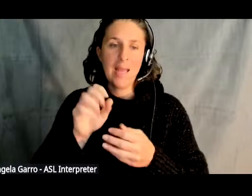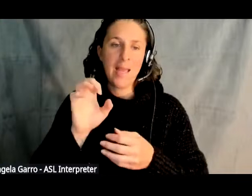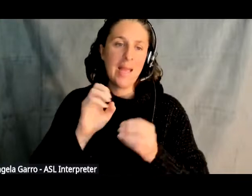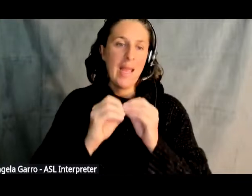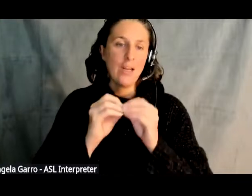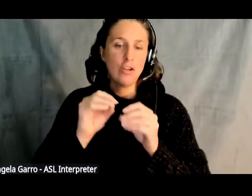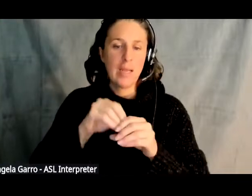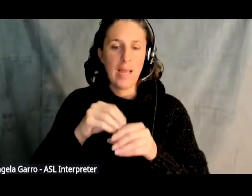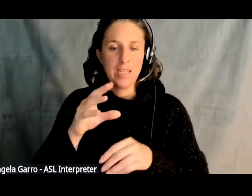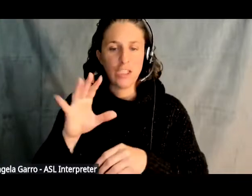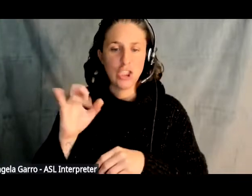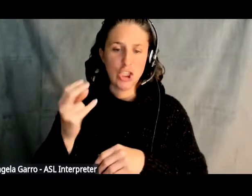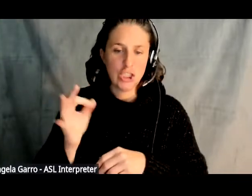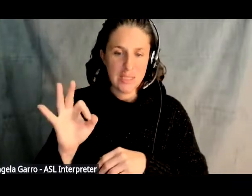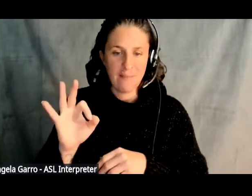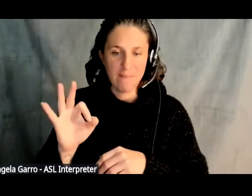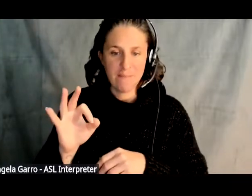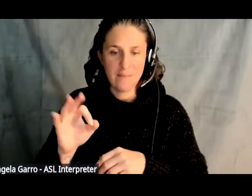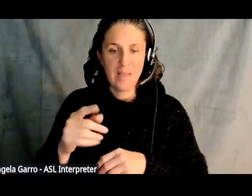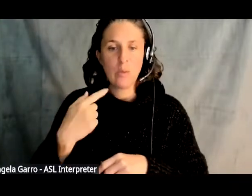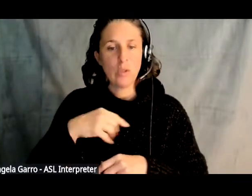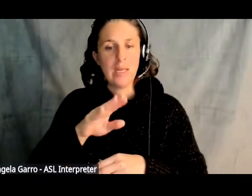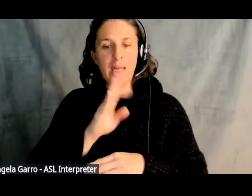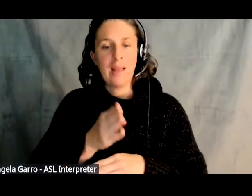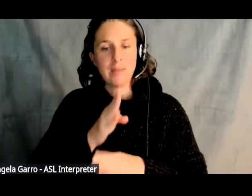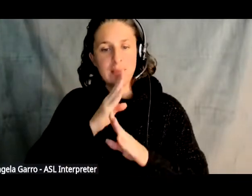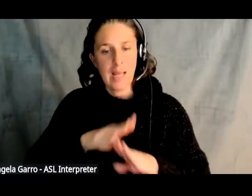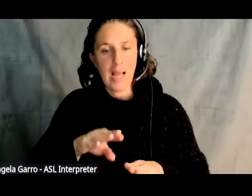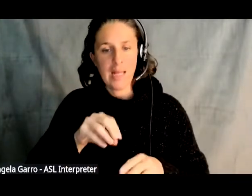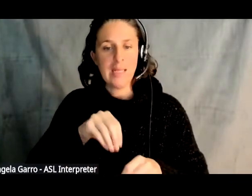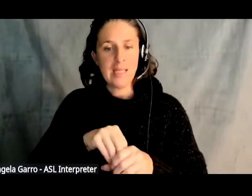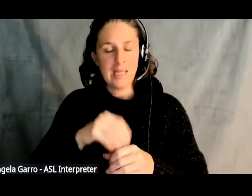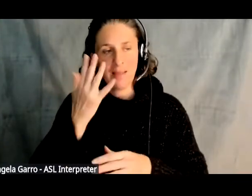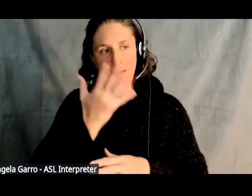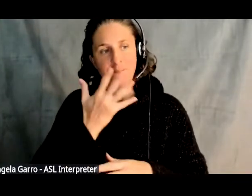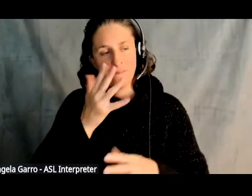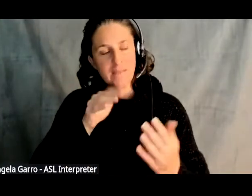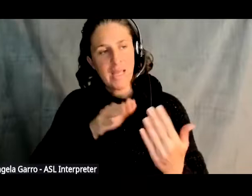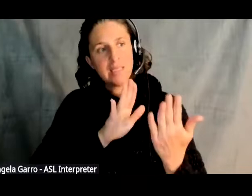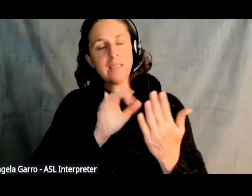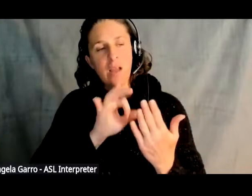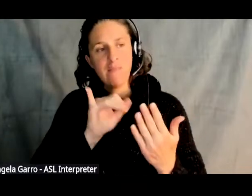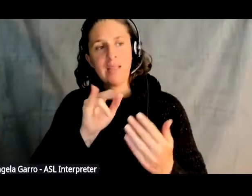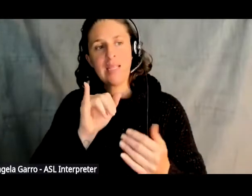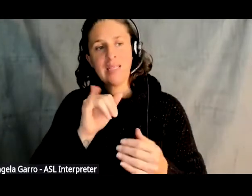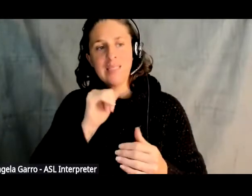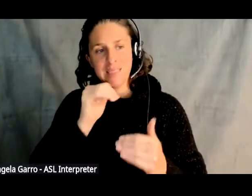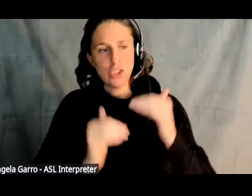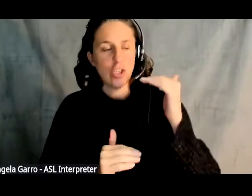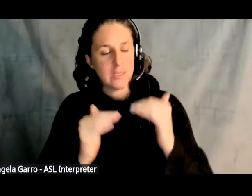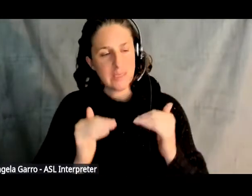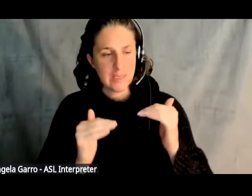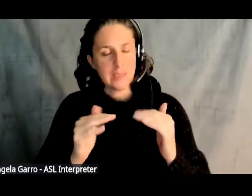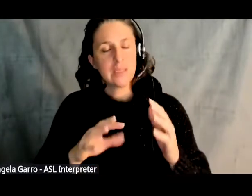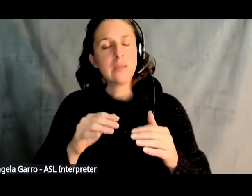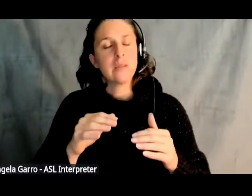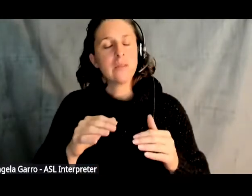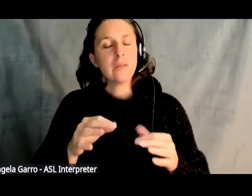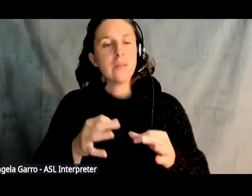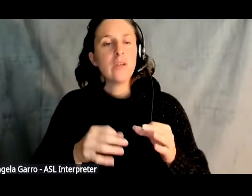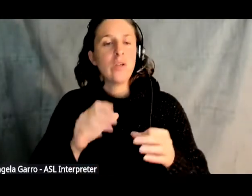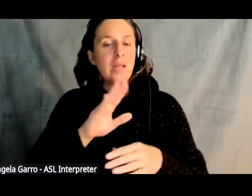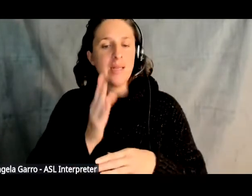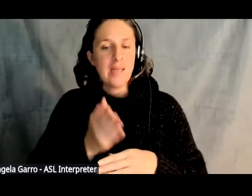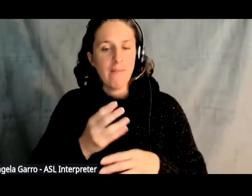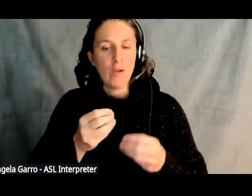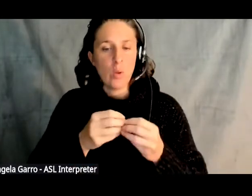stay silent in the face of injustice. May we never lose our humanity." And so I want to thank all of our folks